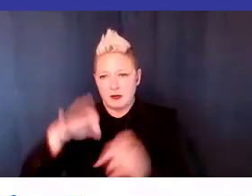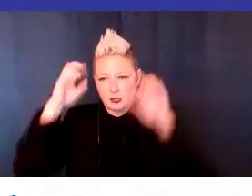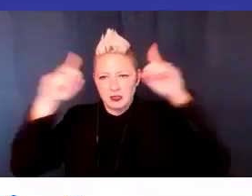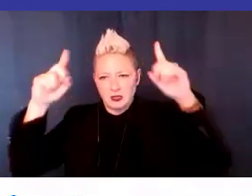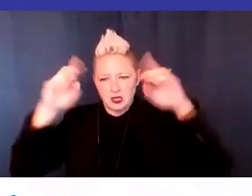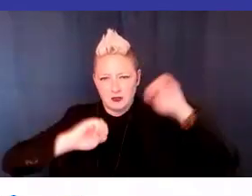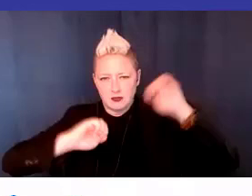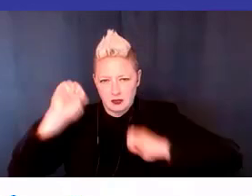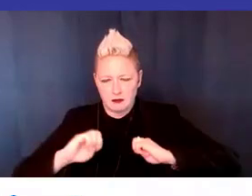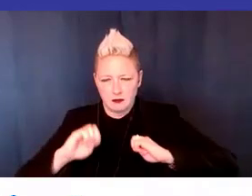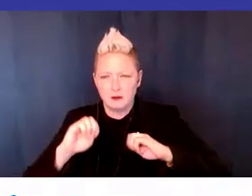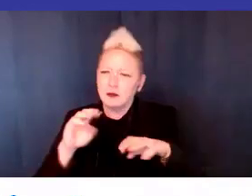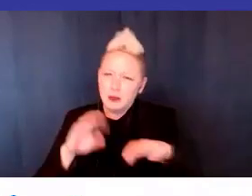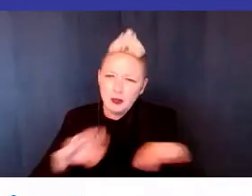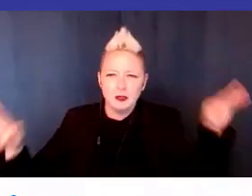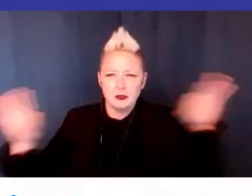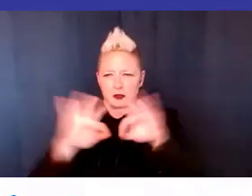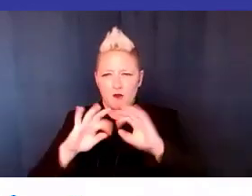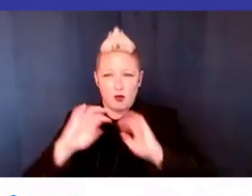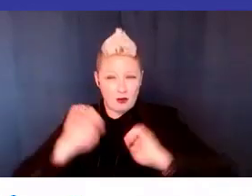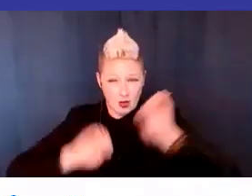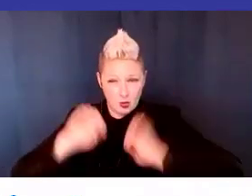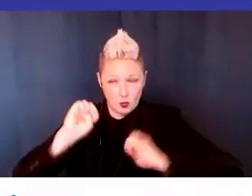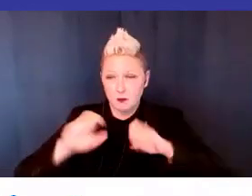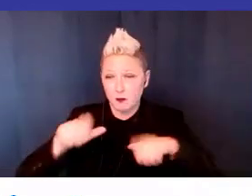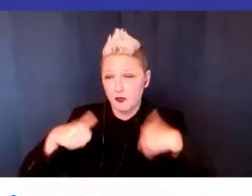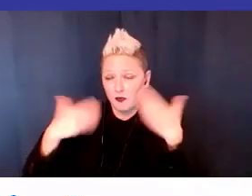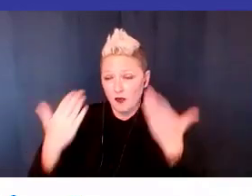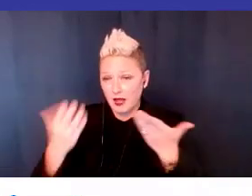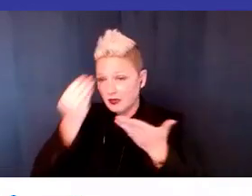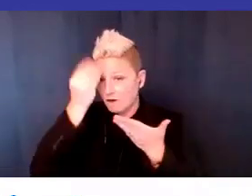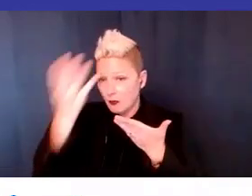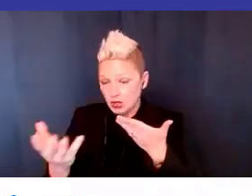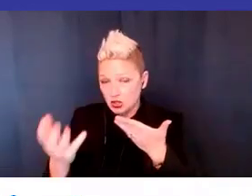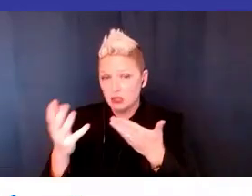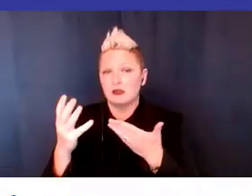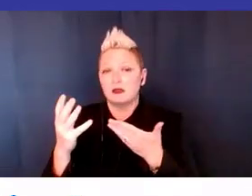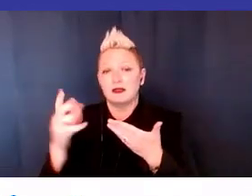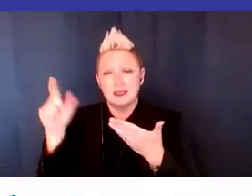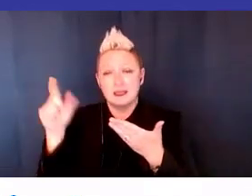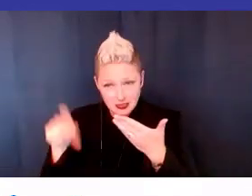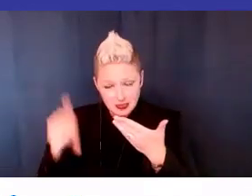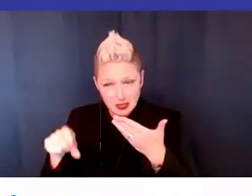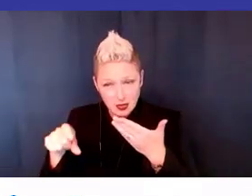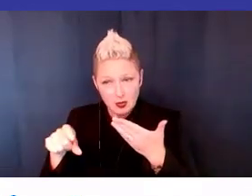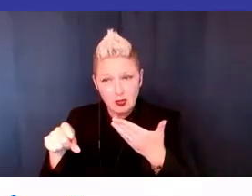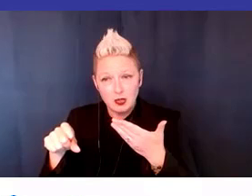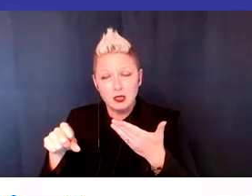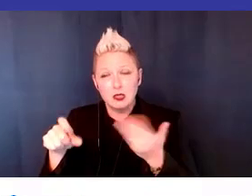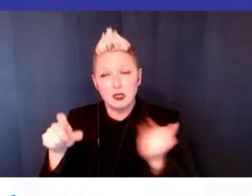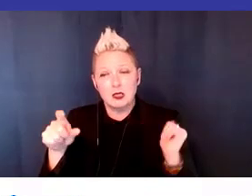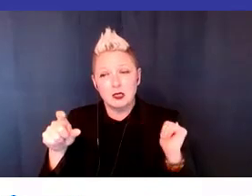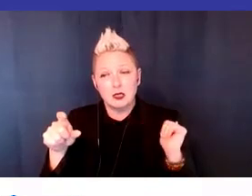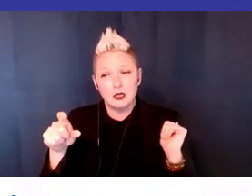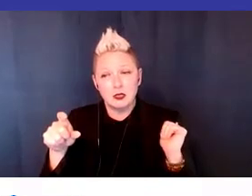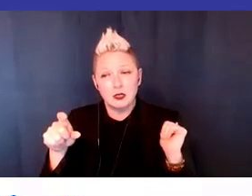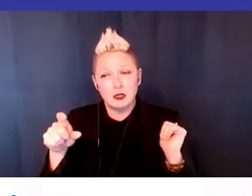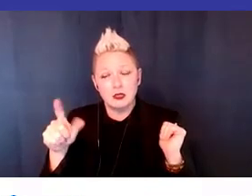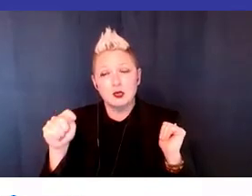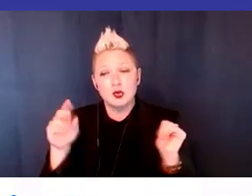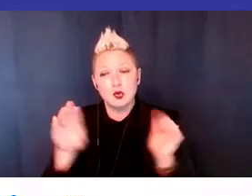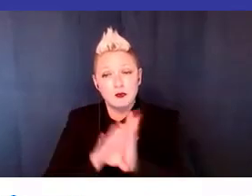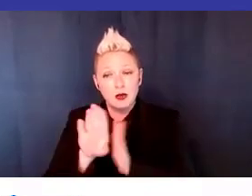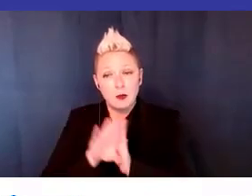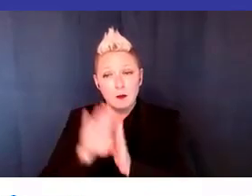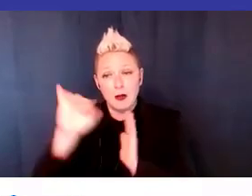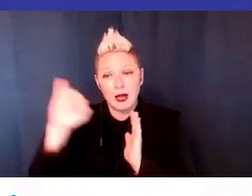are essential to conducting evaluations that provide the information necessary to develop IEPs